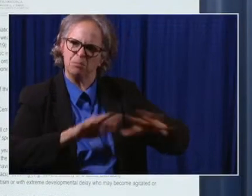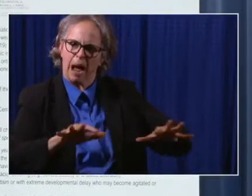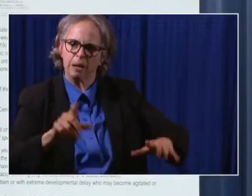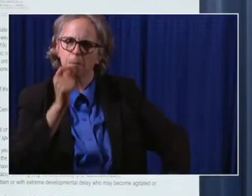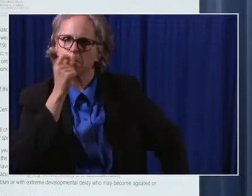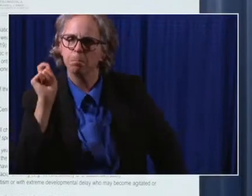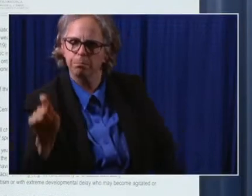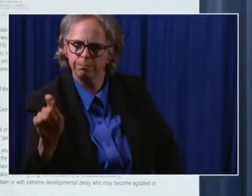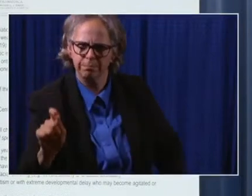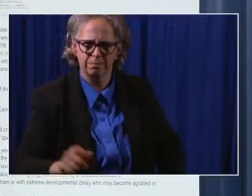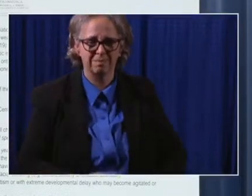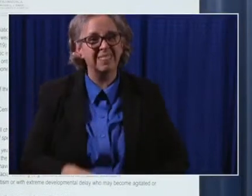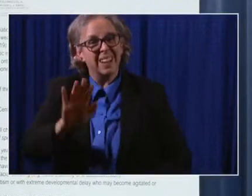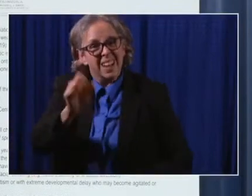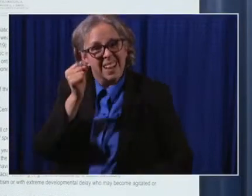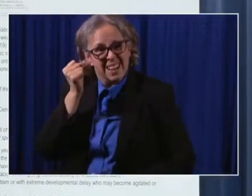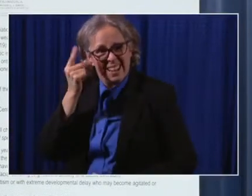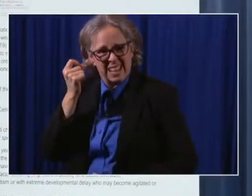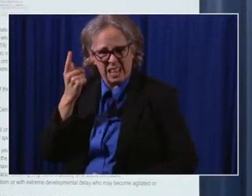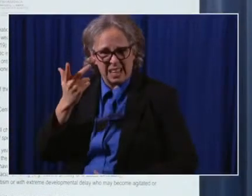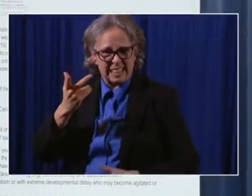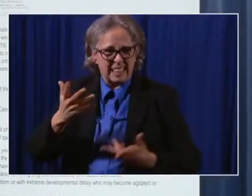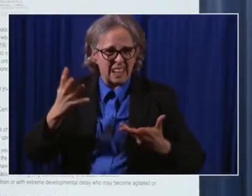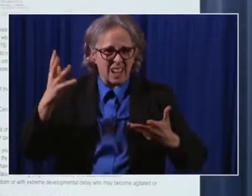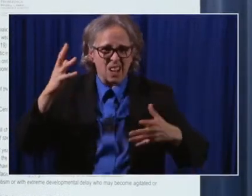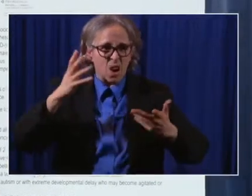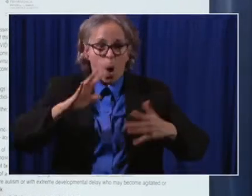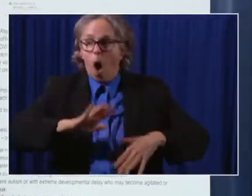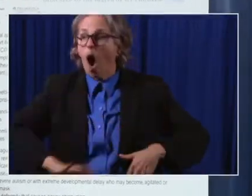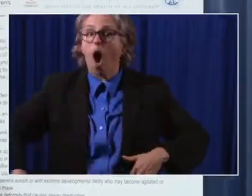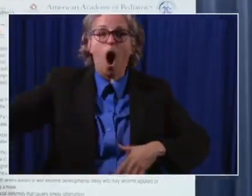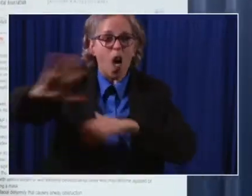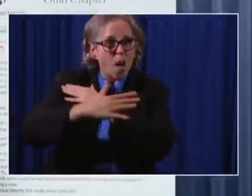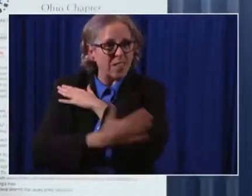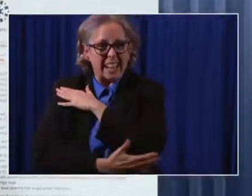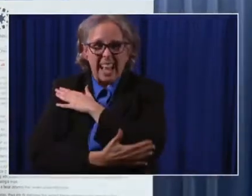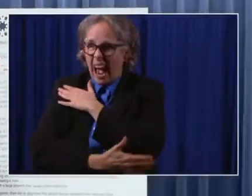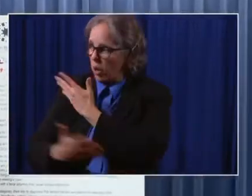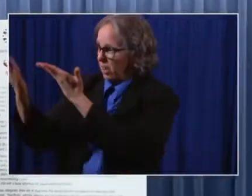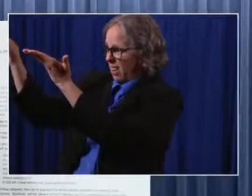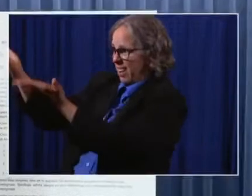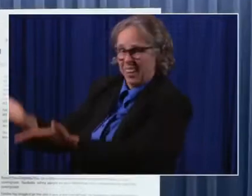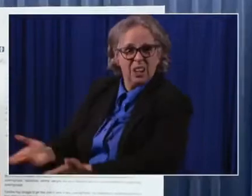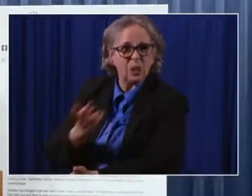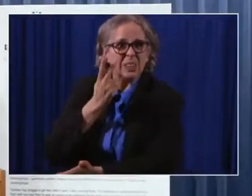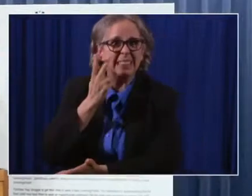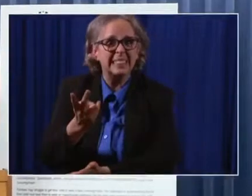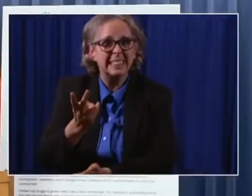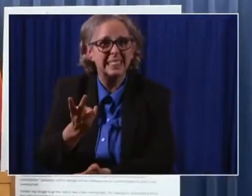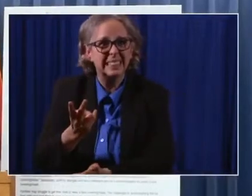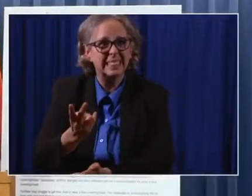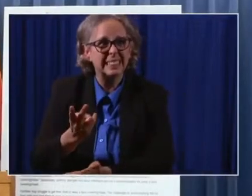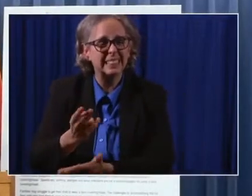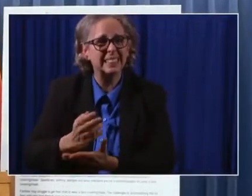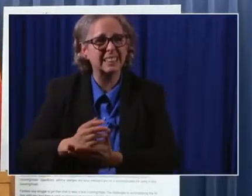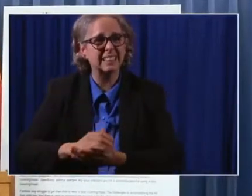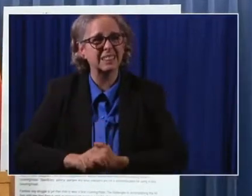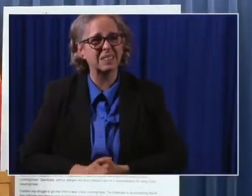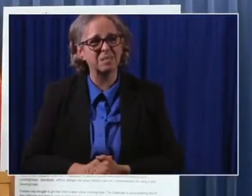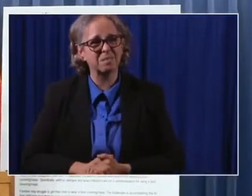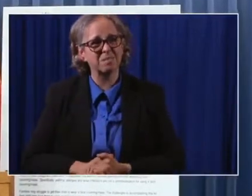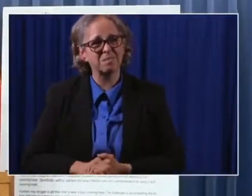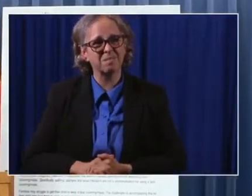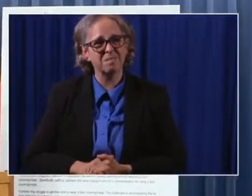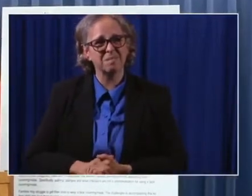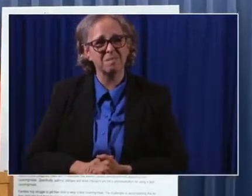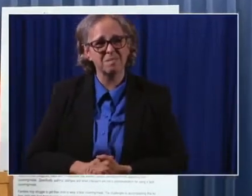fact, everywhere, as you can see by this chart, or the chart we had up a moment ago, and these are the top ranked ones that Eric now has put up